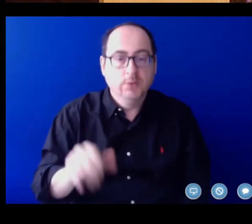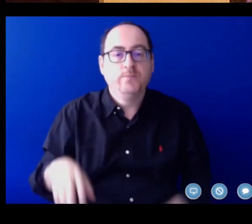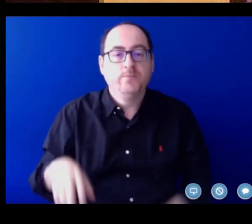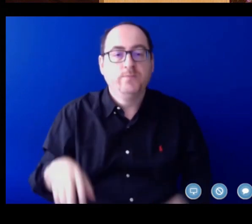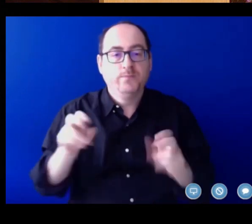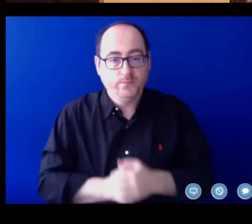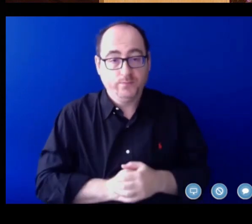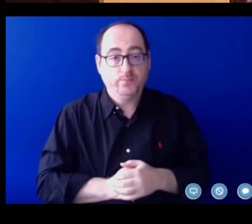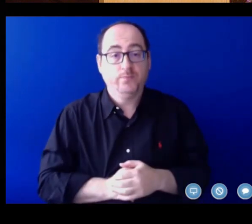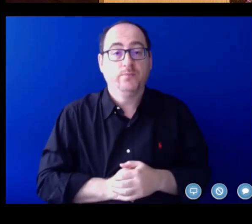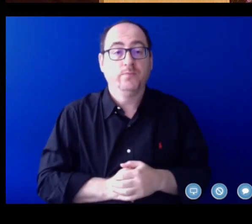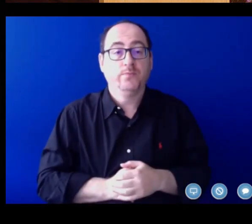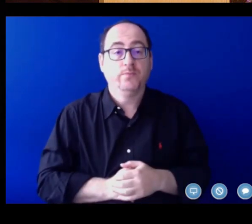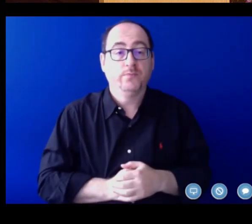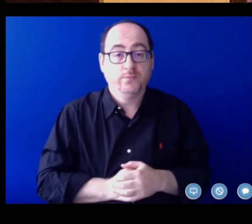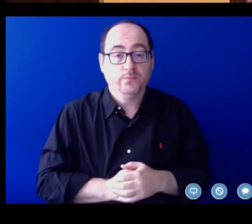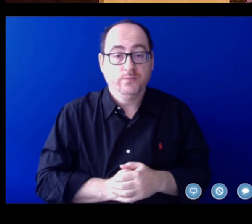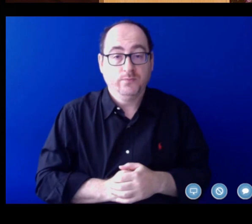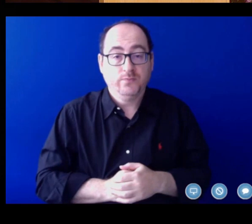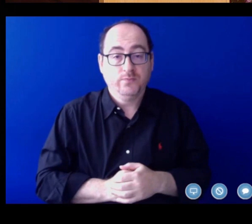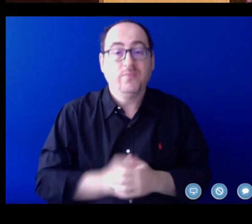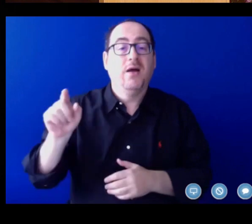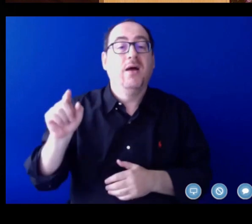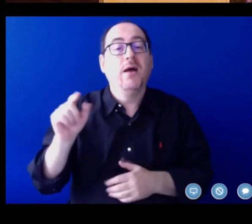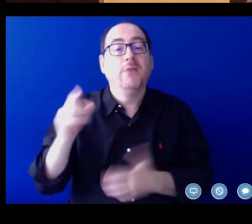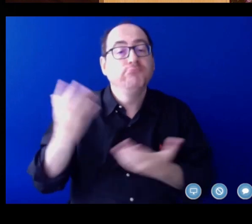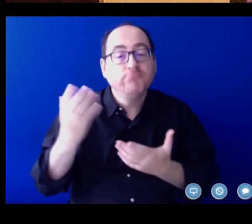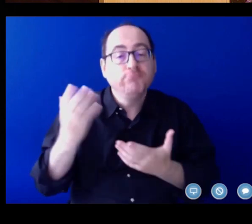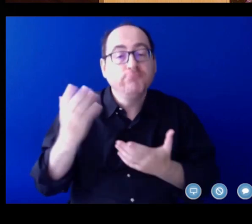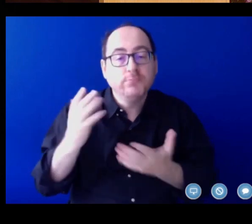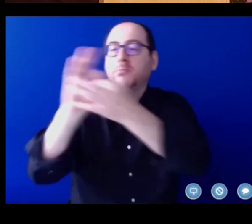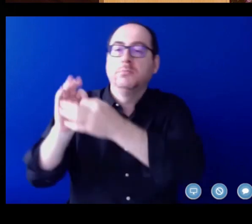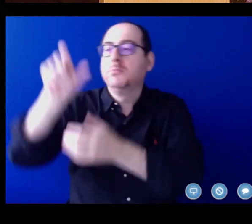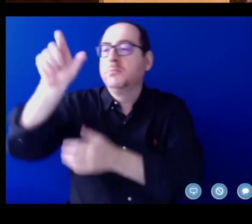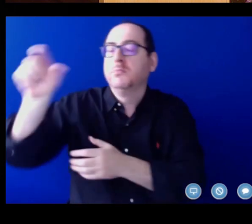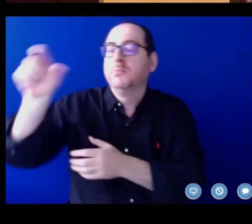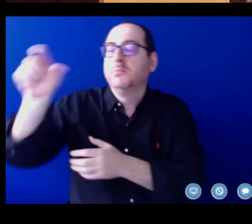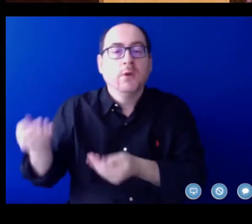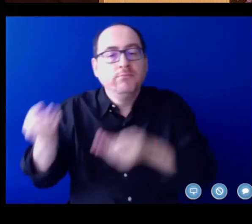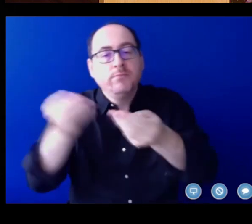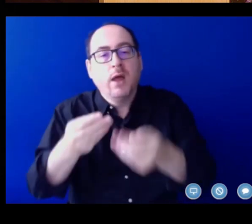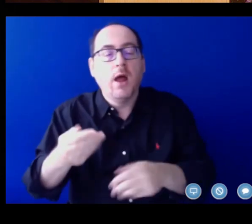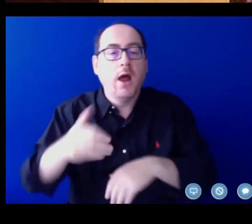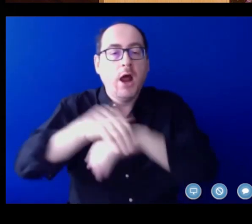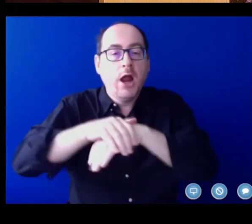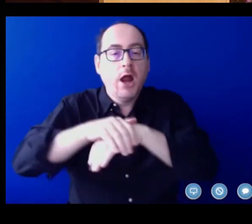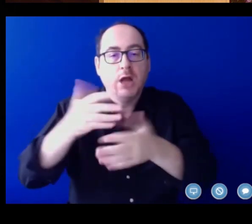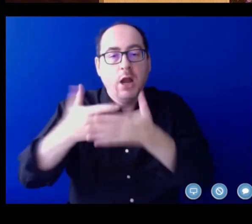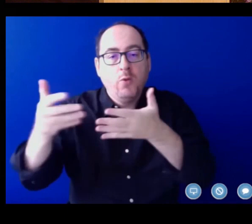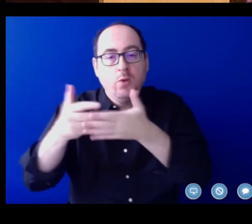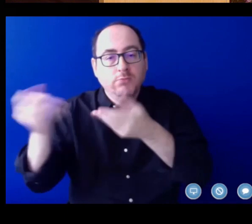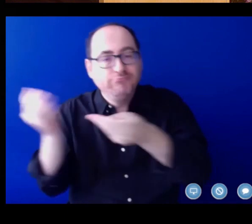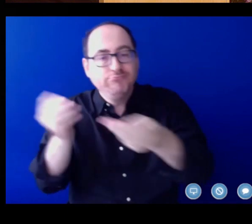education providers. Most people arriving in Australia as part of the Humanitarian Settlement program undertake 6 to 12 months